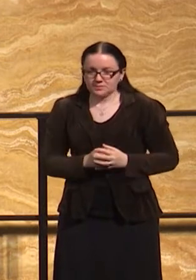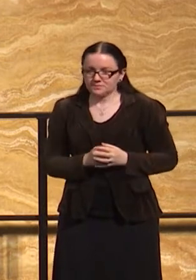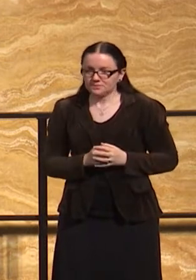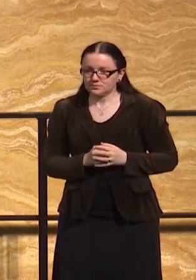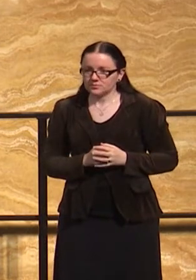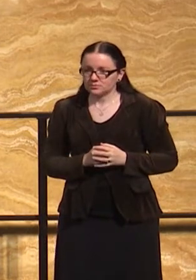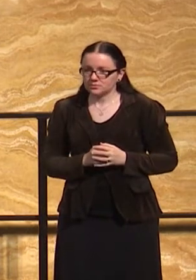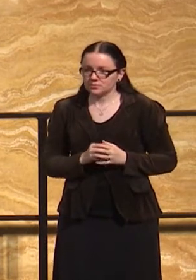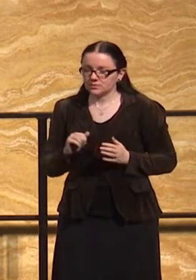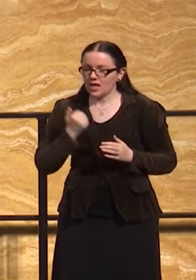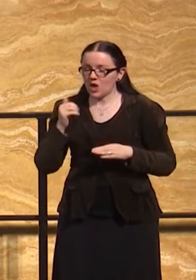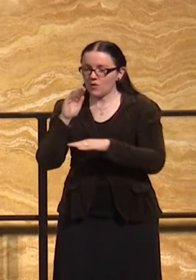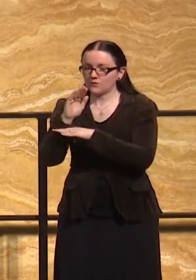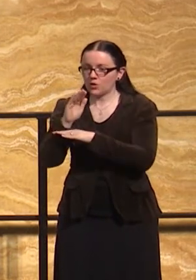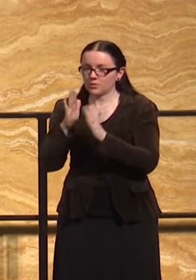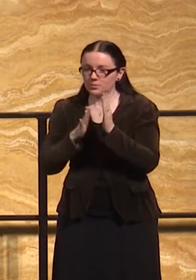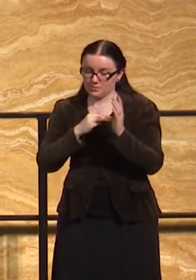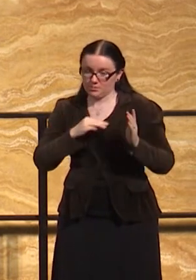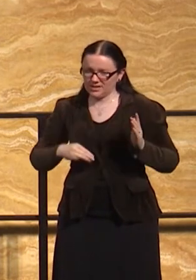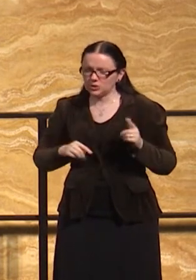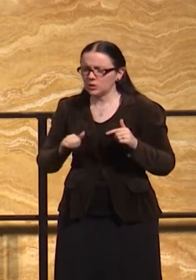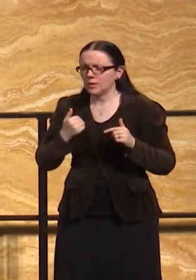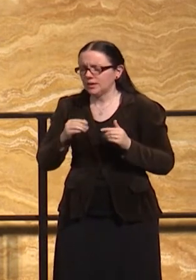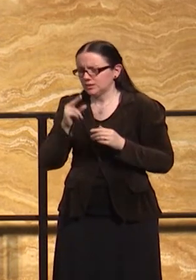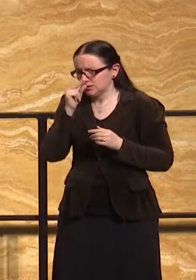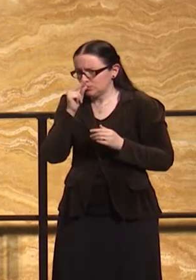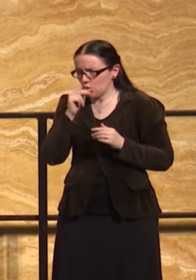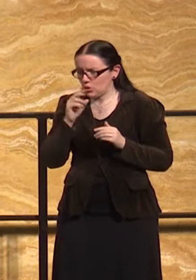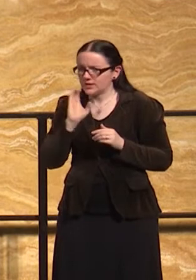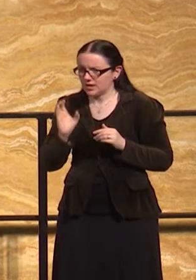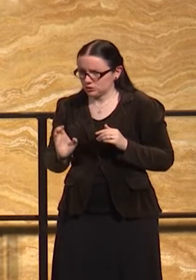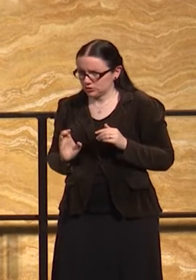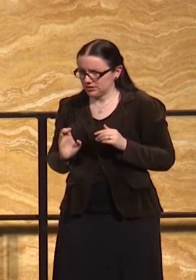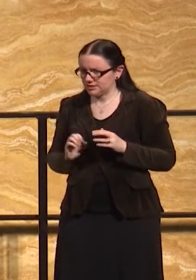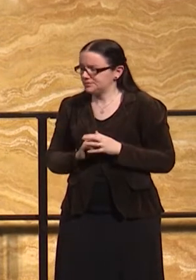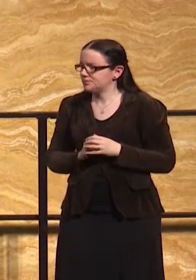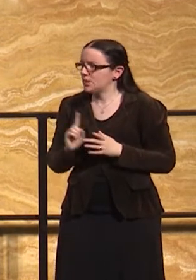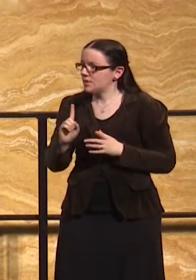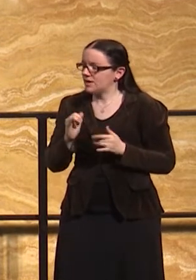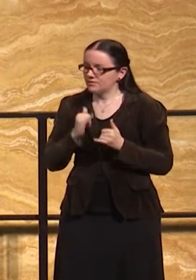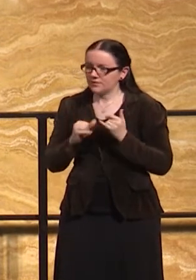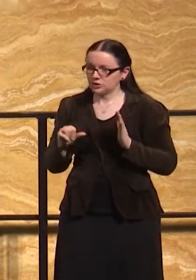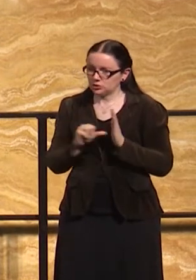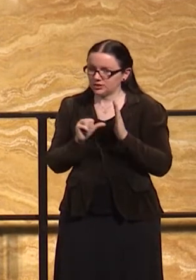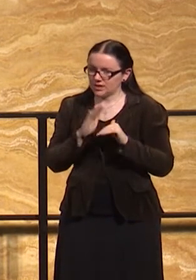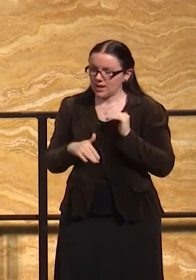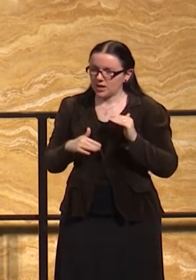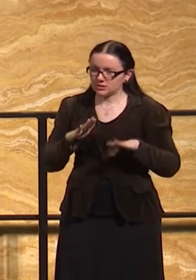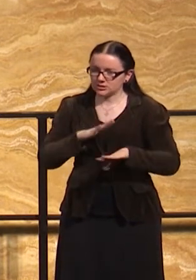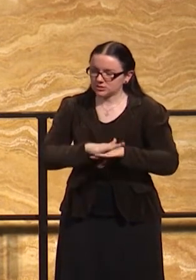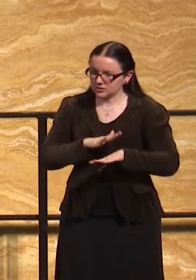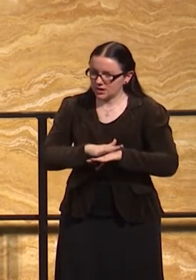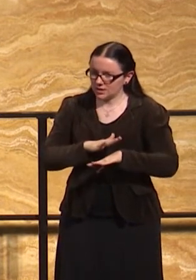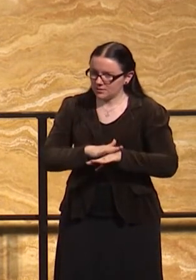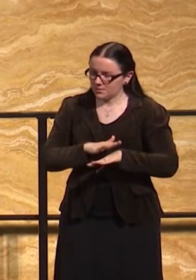Our foreign ministry, even though we are a small country, new, very strict with the amount of time, length of time